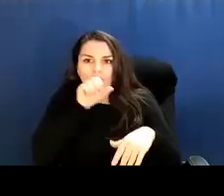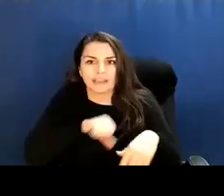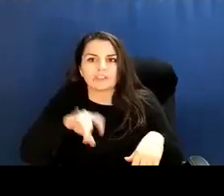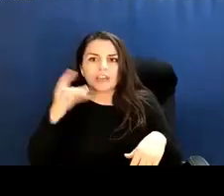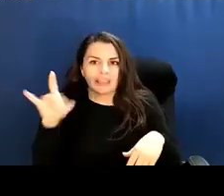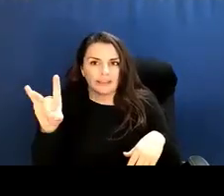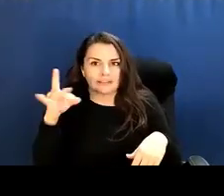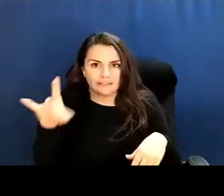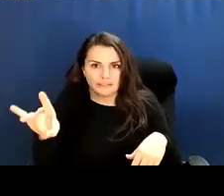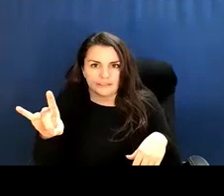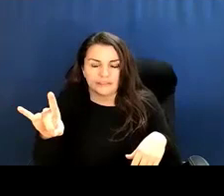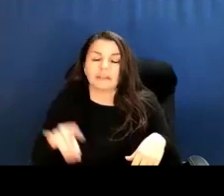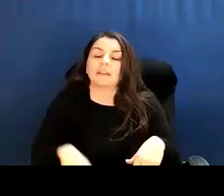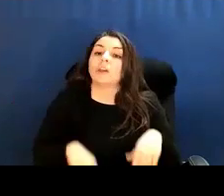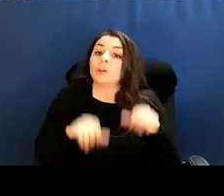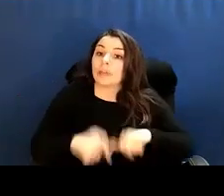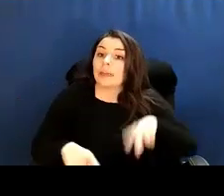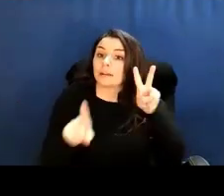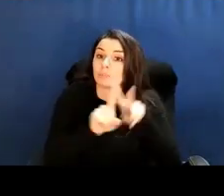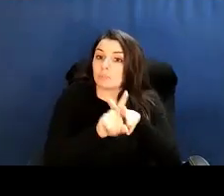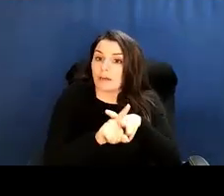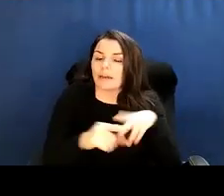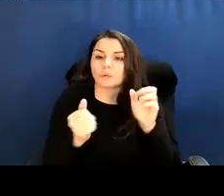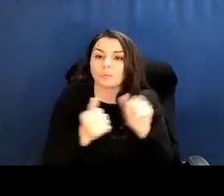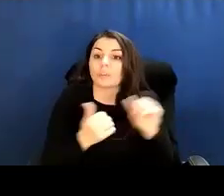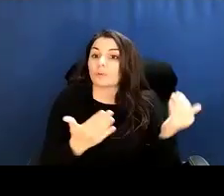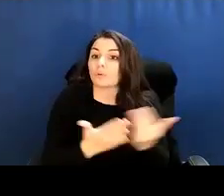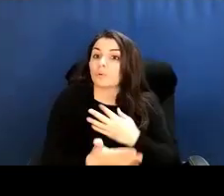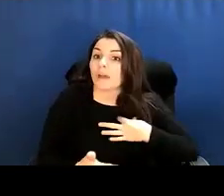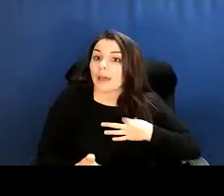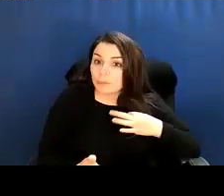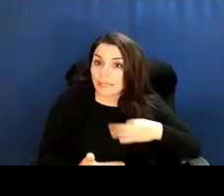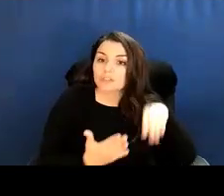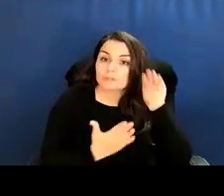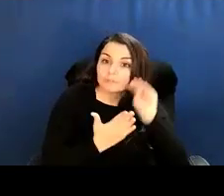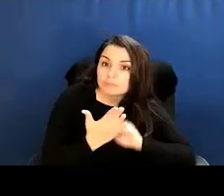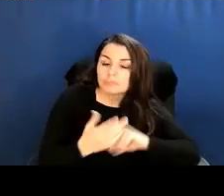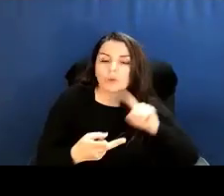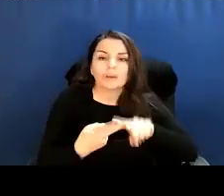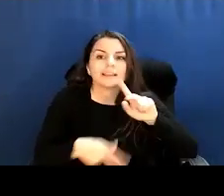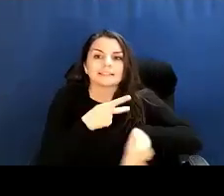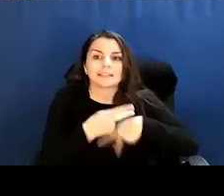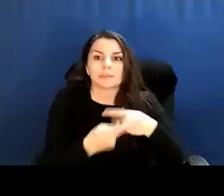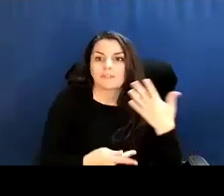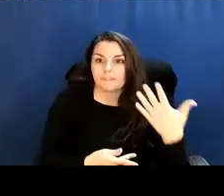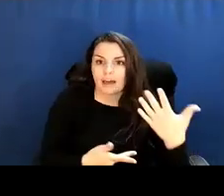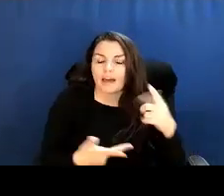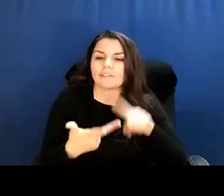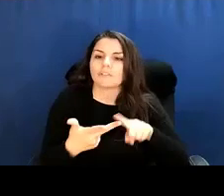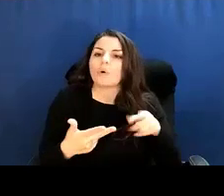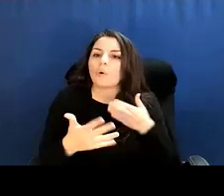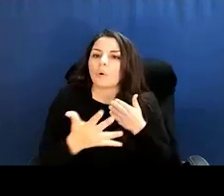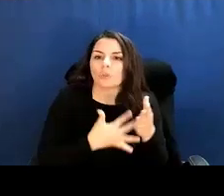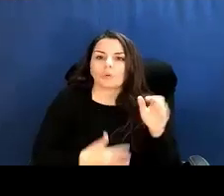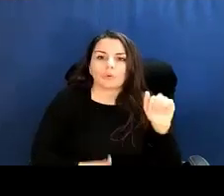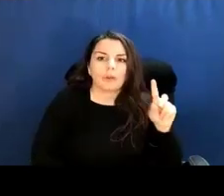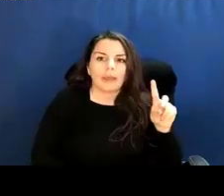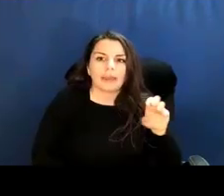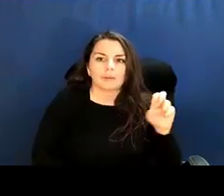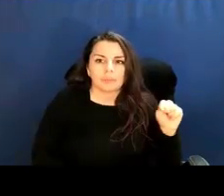Absolutely. year? T32 provisions. Yes. I would be happy to. So for it's different for